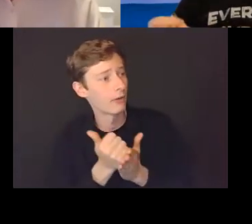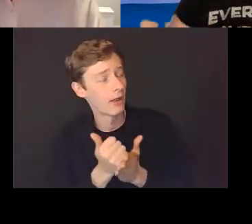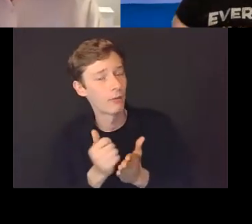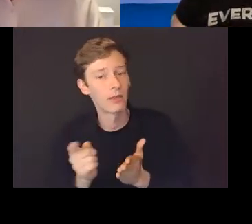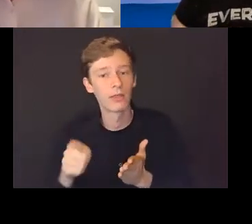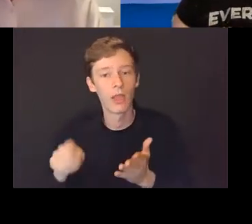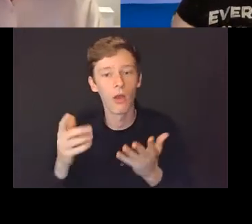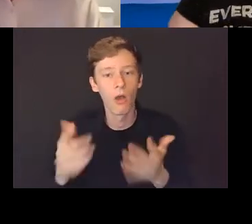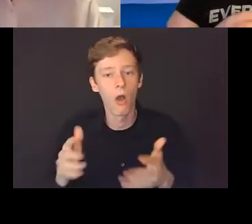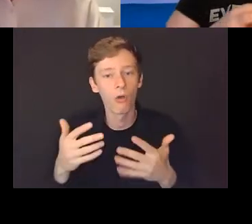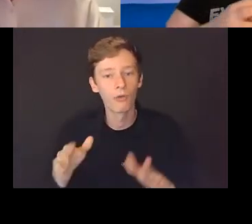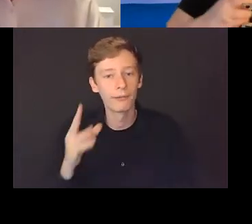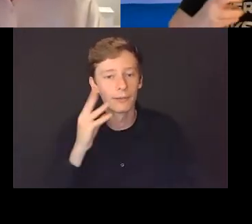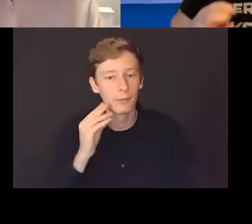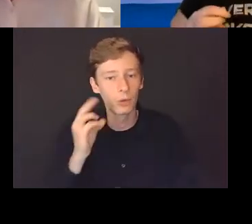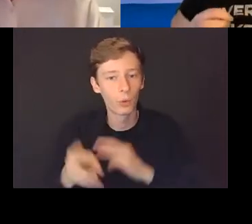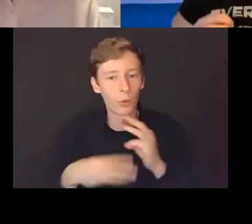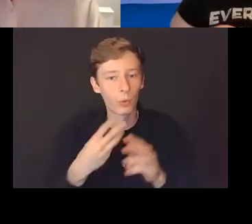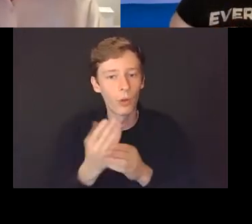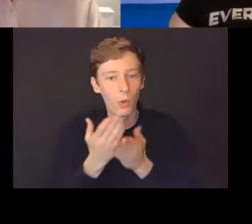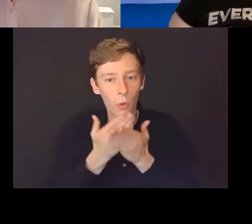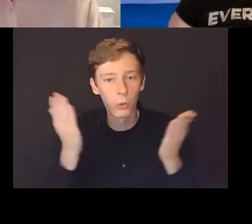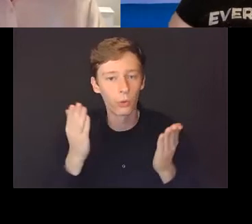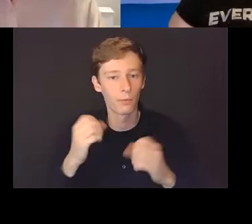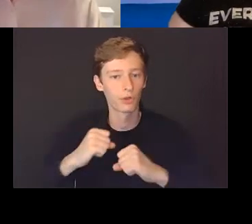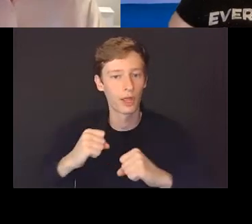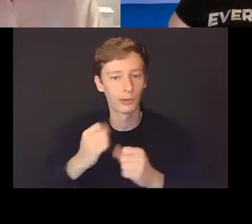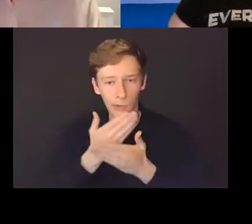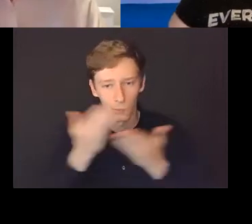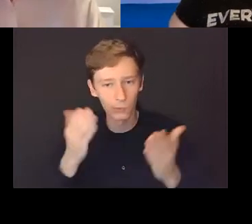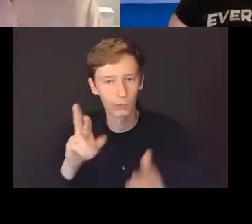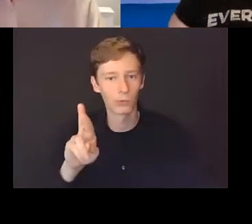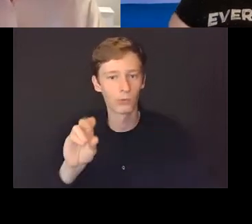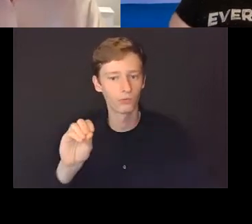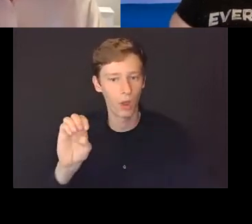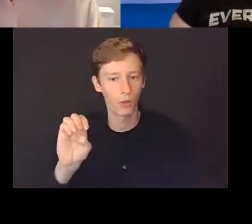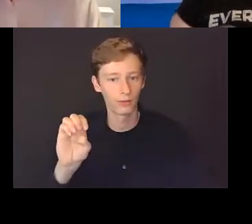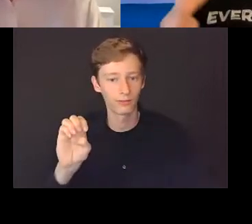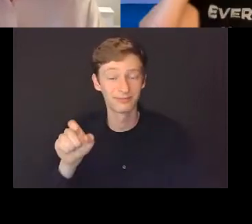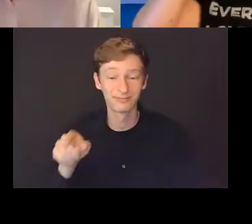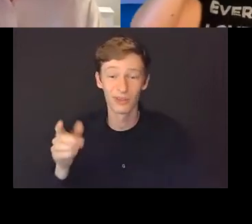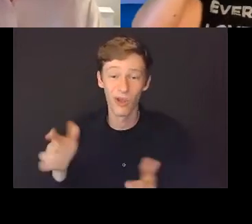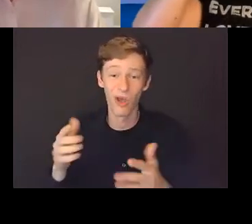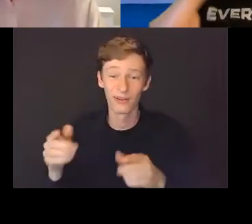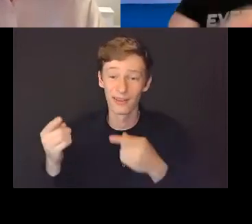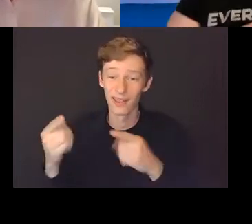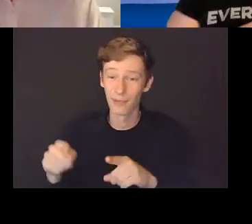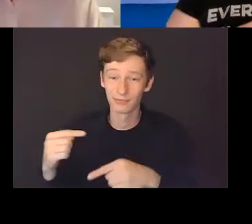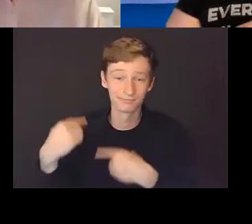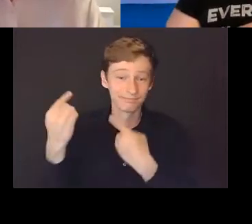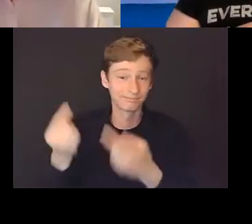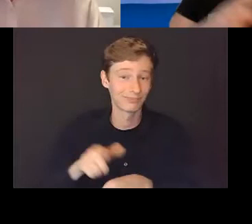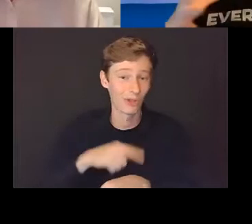this is why we're here. This has been happening for a really, really long time for our callers, for the people who reach out to us for